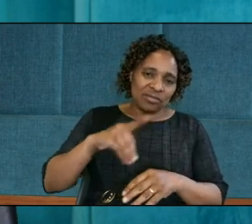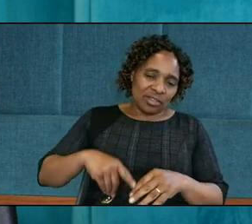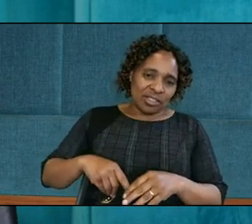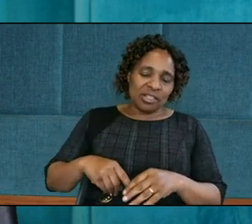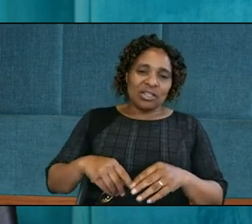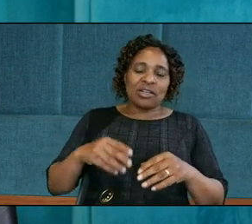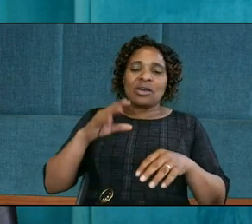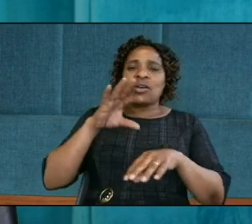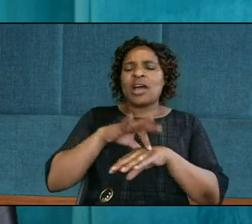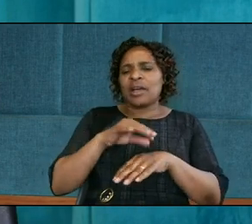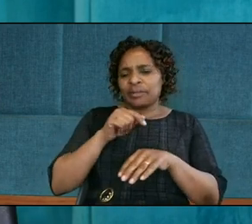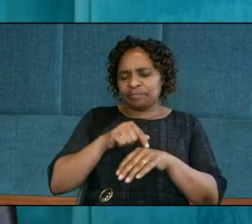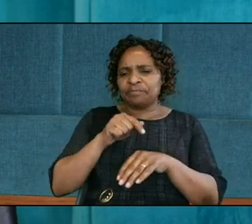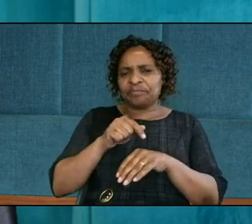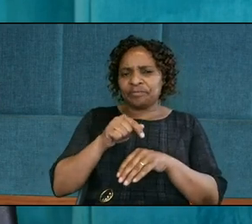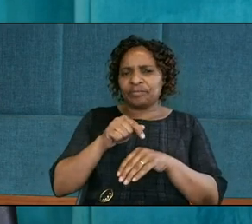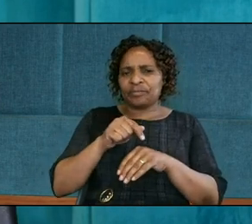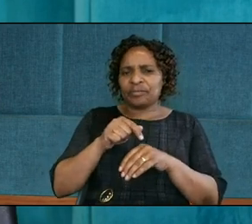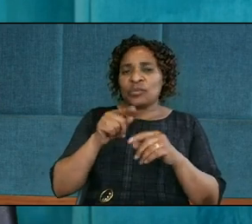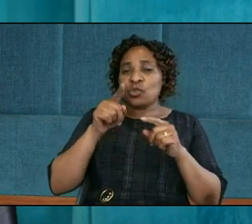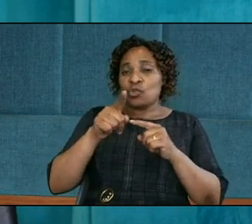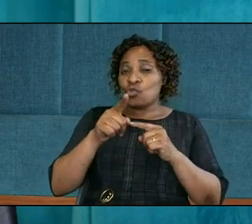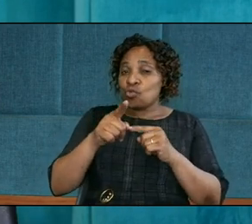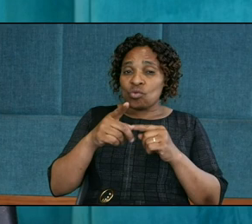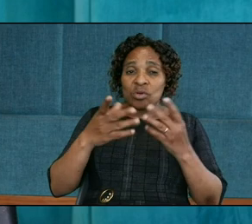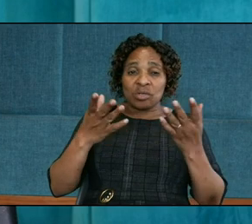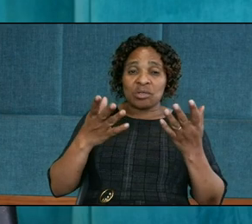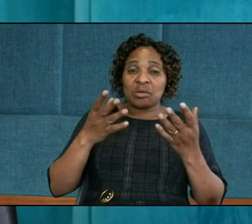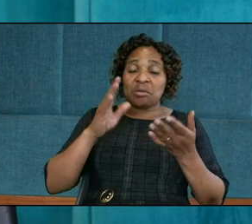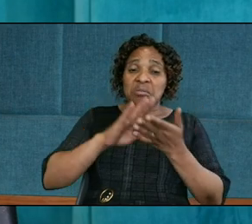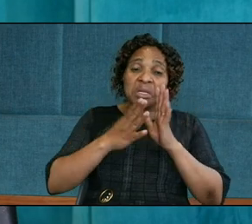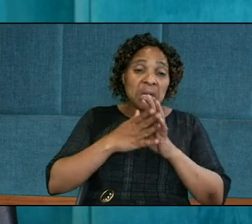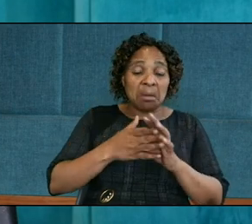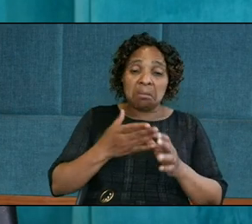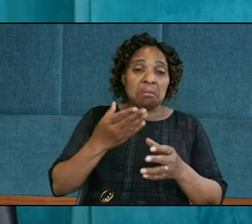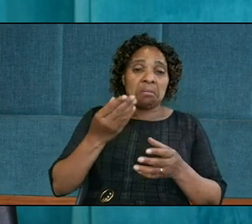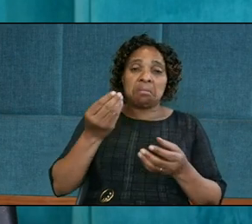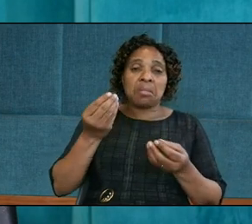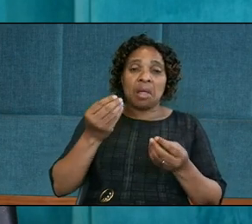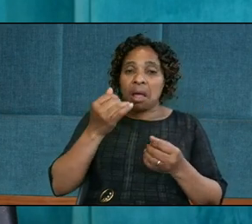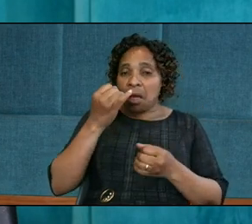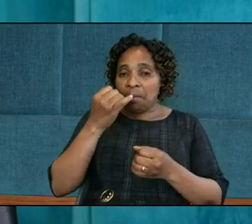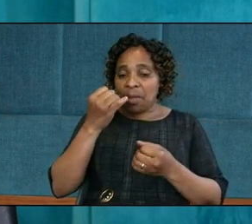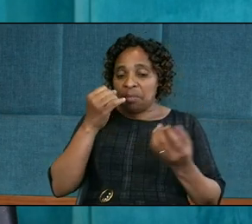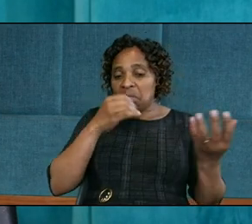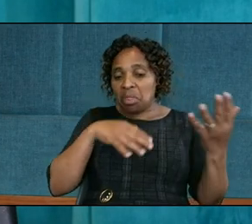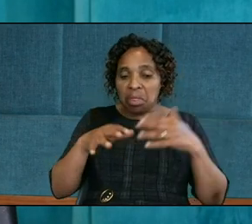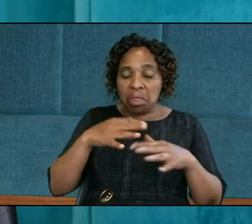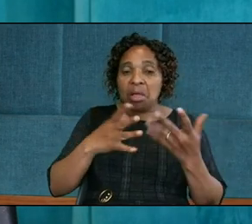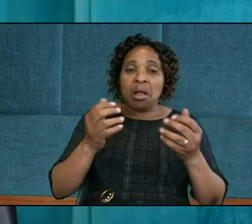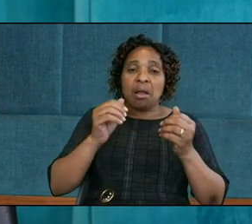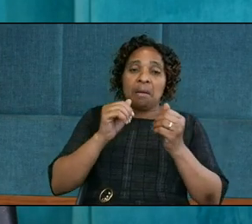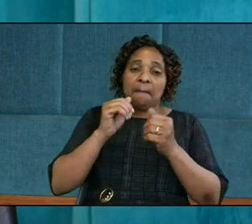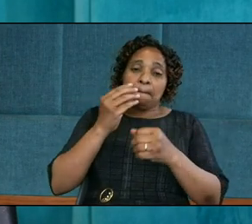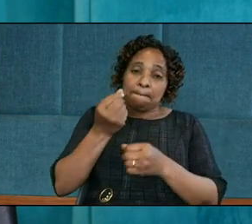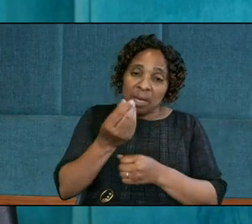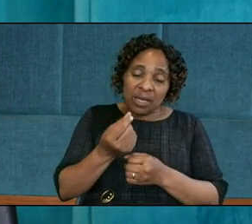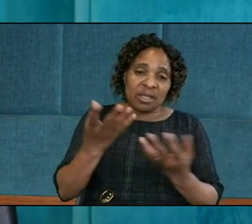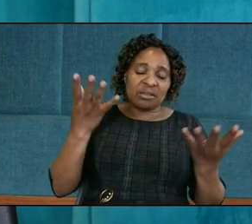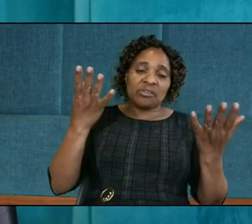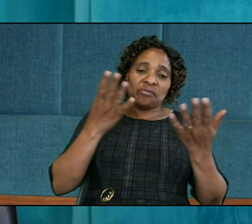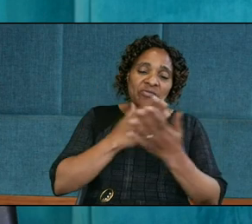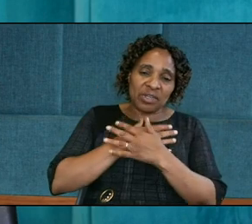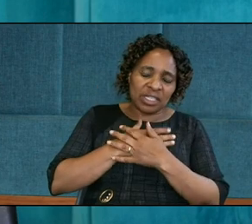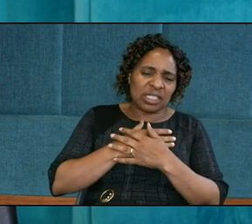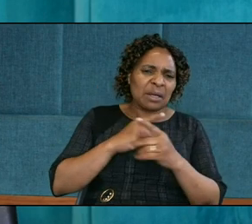On earth, you will be prideful and arrogant. You'll get your money, you'll get your fame, you'll get your friends. But what does that amount